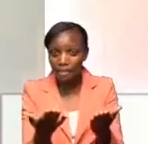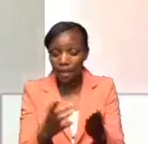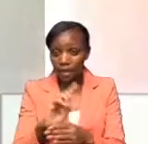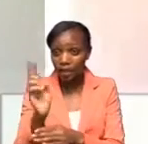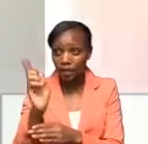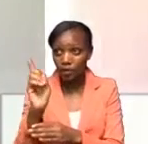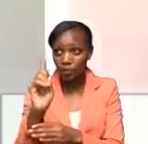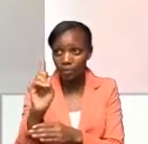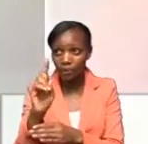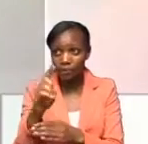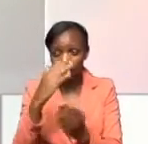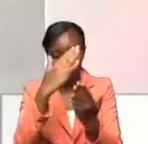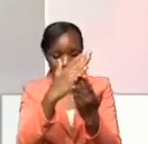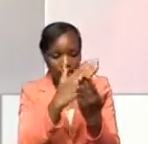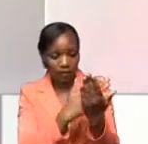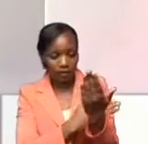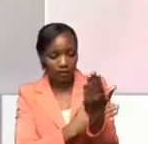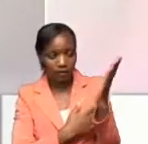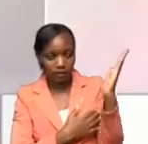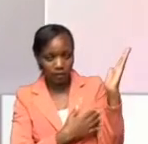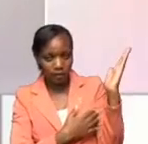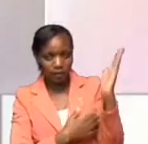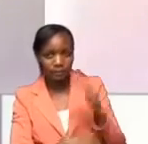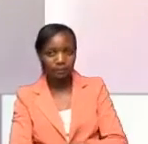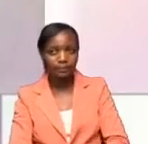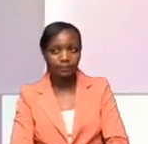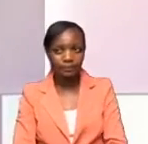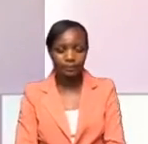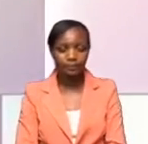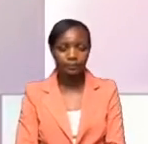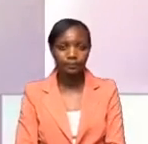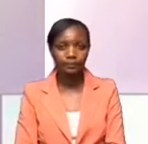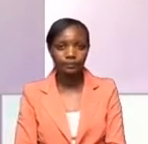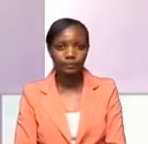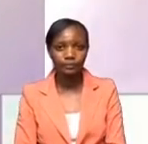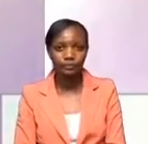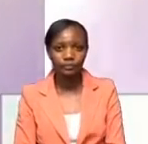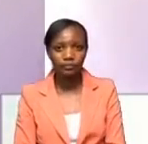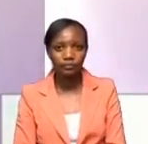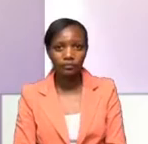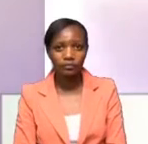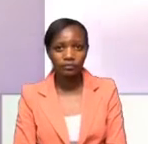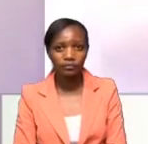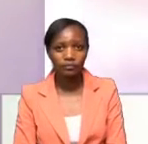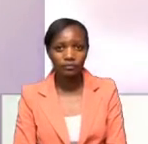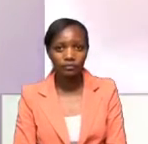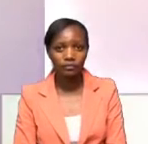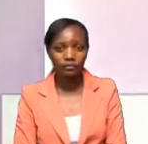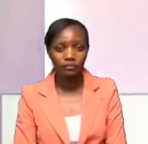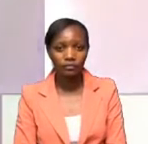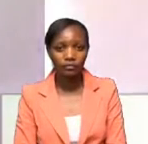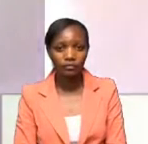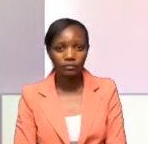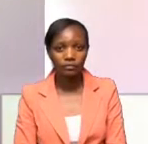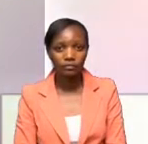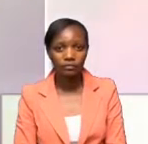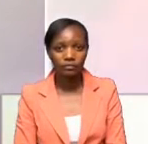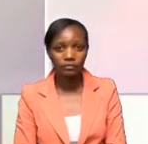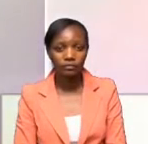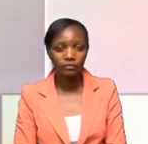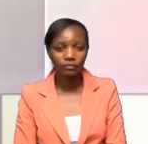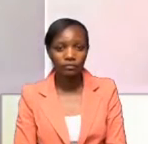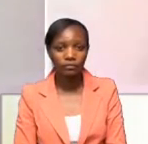Nairobi include Kawangware Estate with 13 cases, Islii 11 cases, South Sea